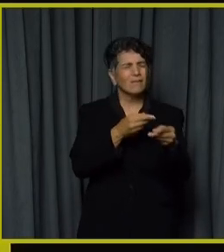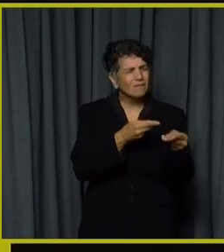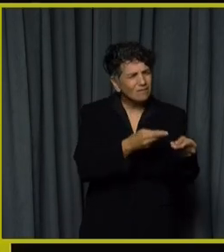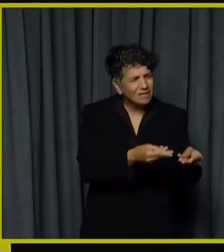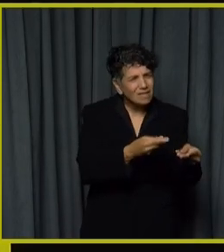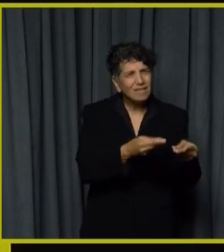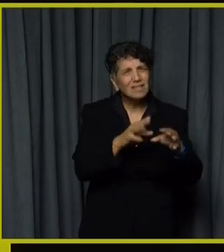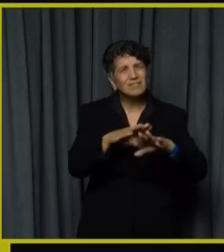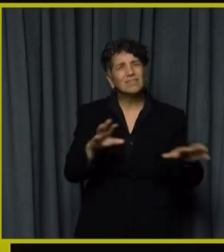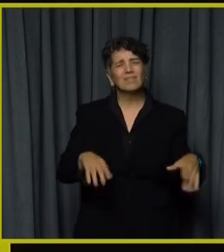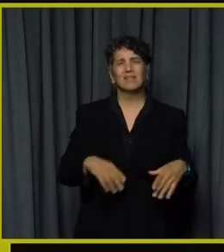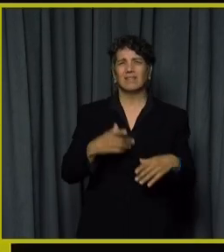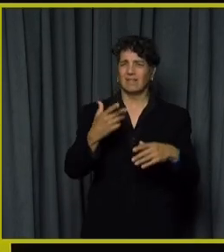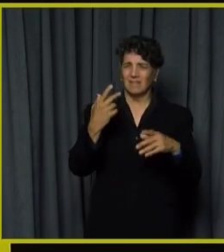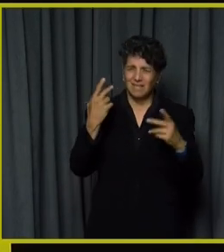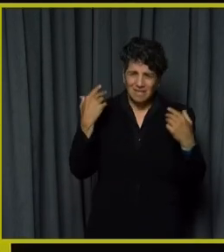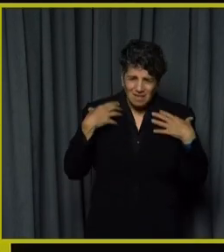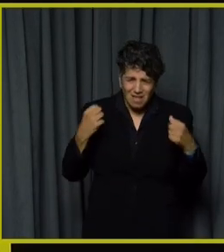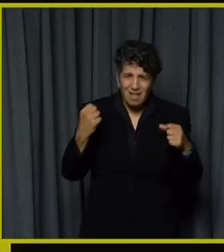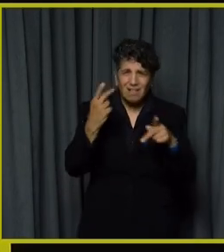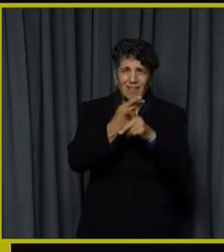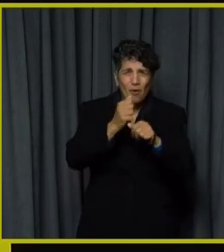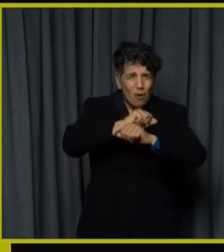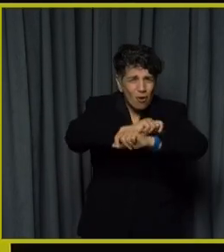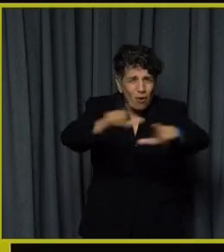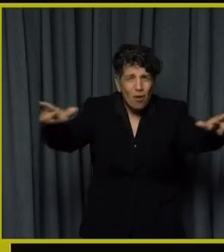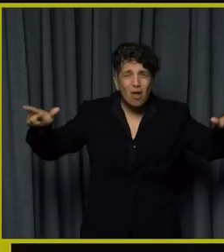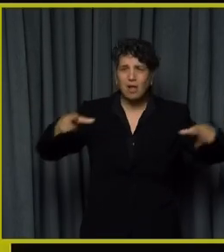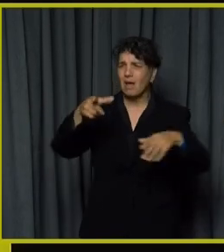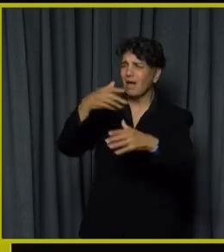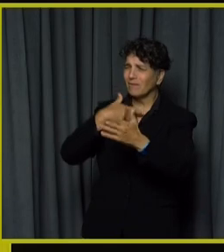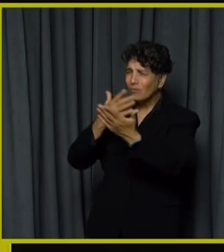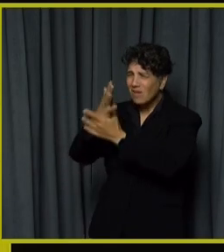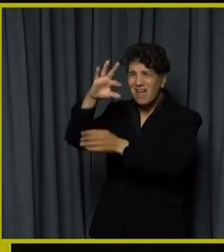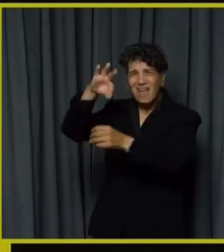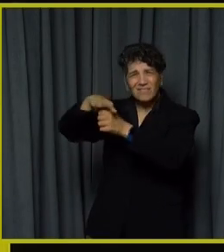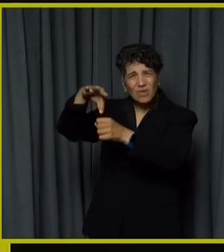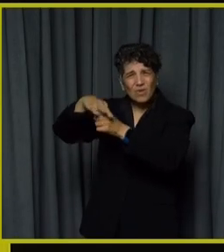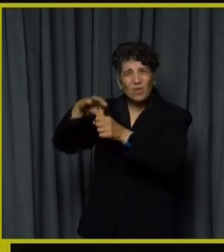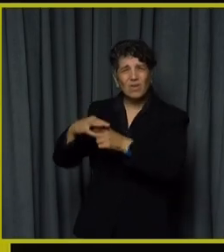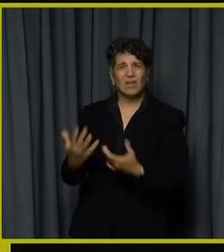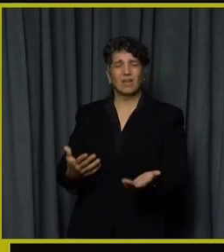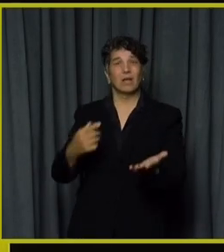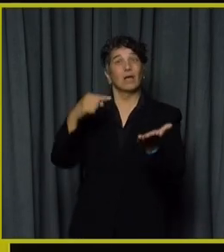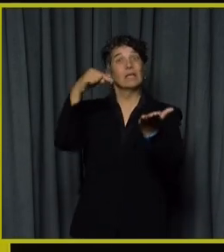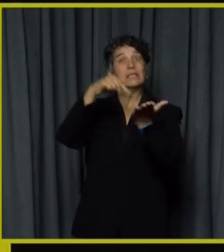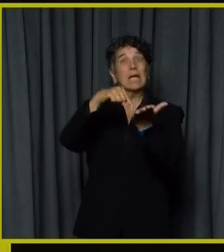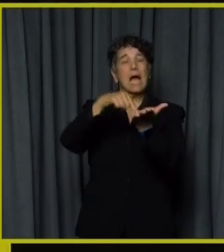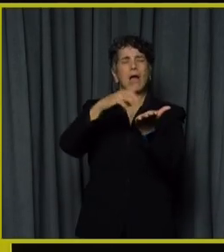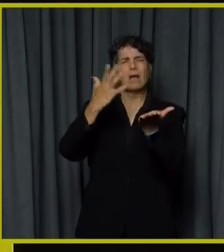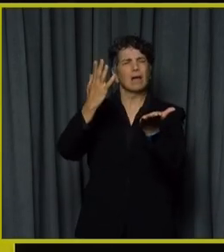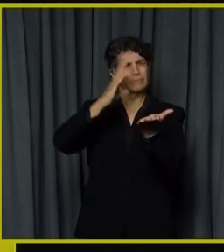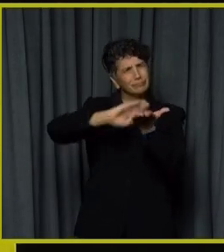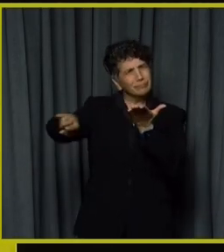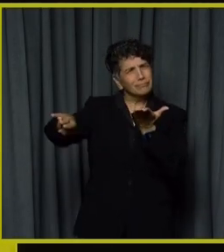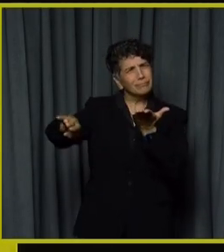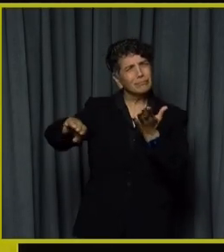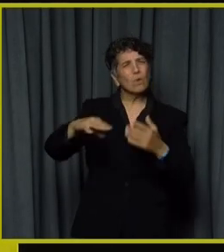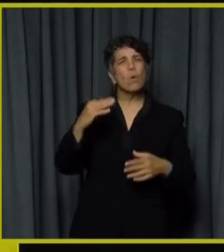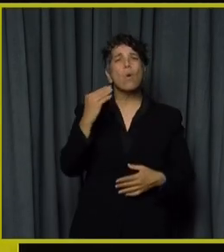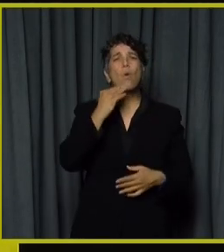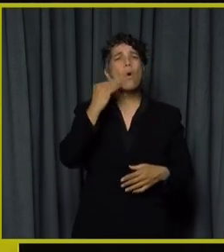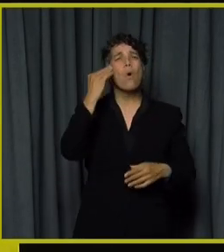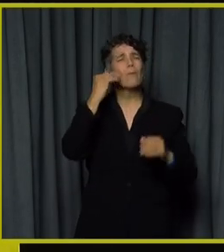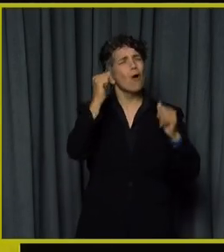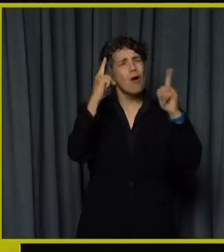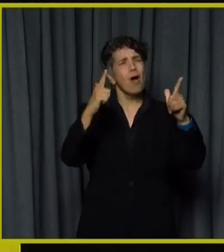work with dignity, to forgive debts, to offer a home for everyone. We,